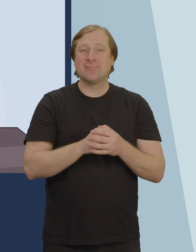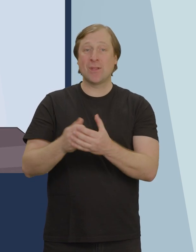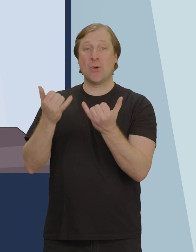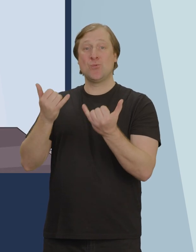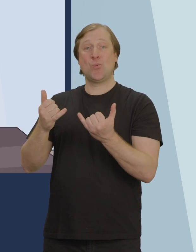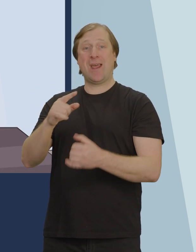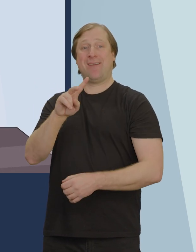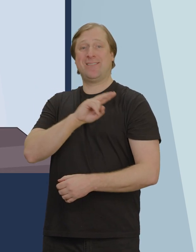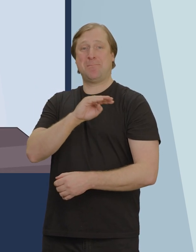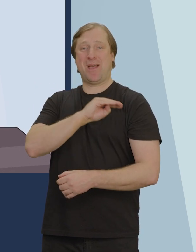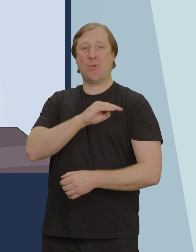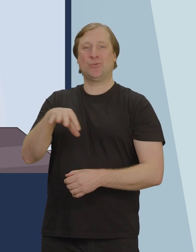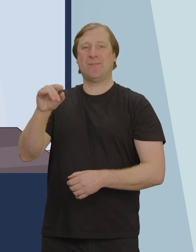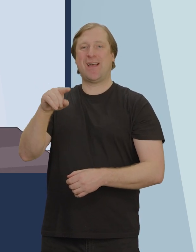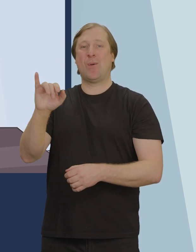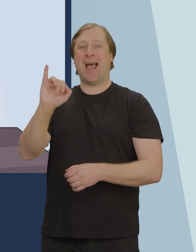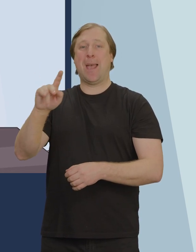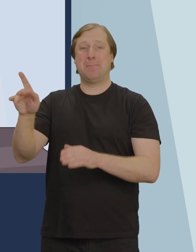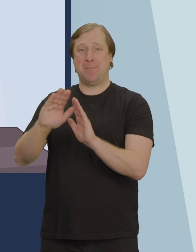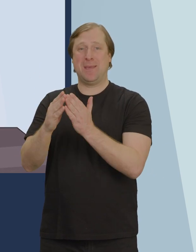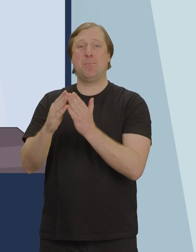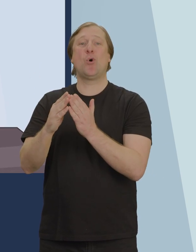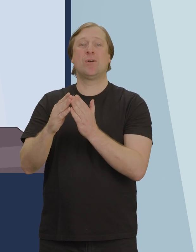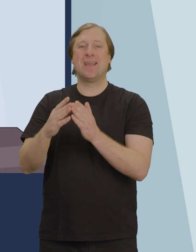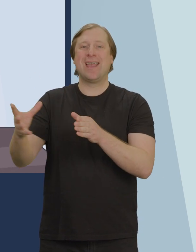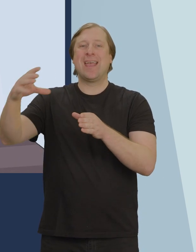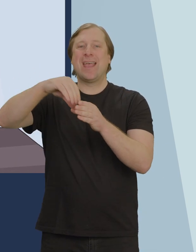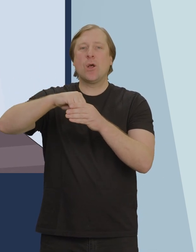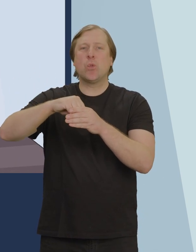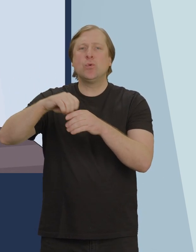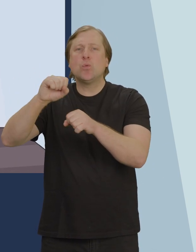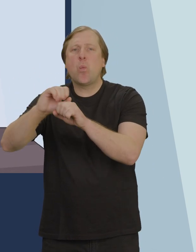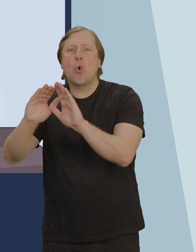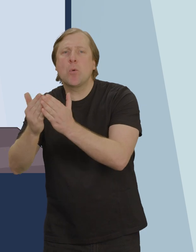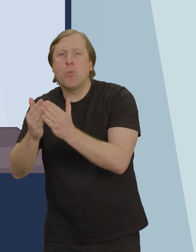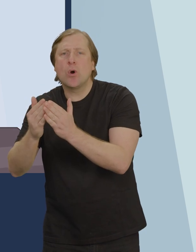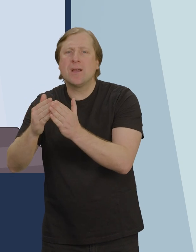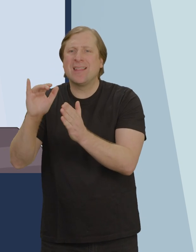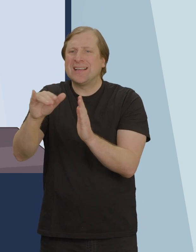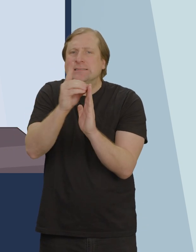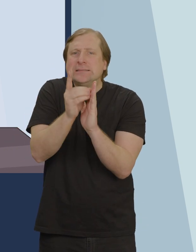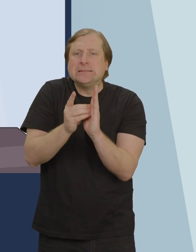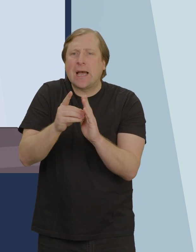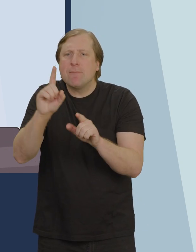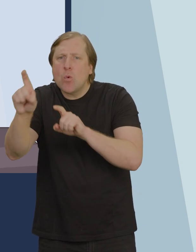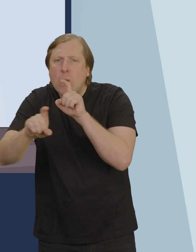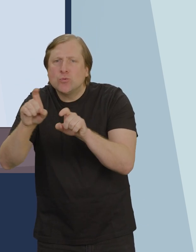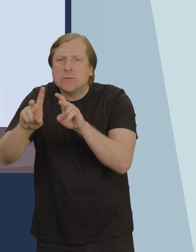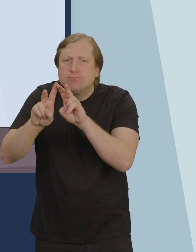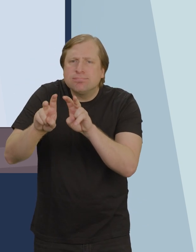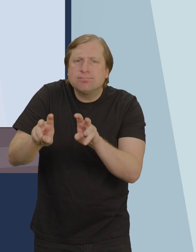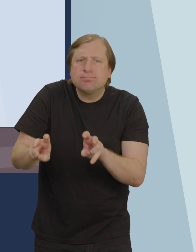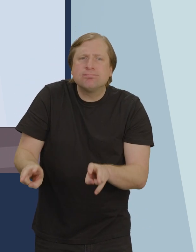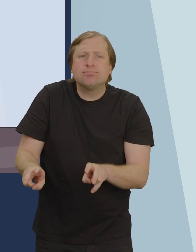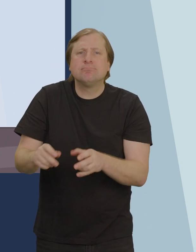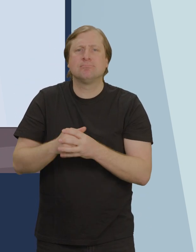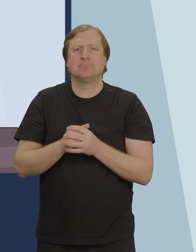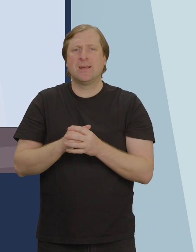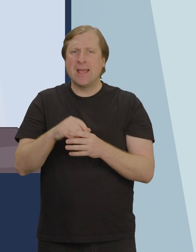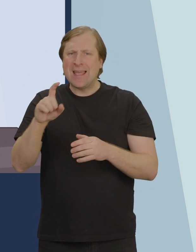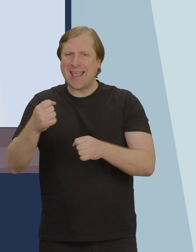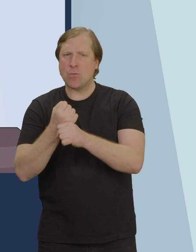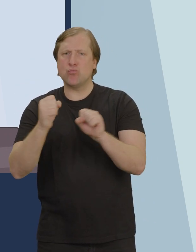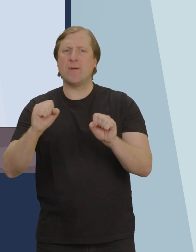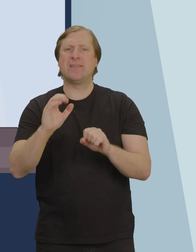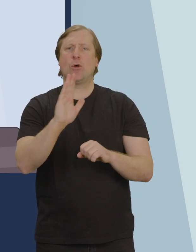Today, Vinny discovered that the IPP guide for the people we support includes a workbook that is designed to ask questions and